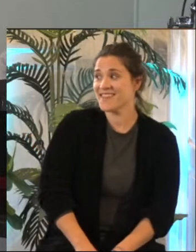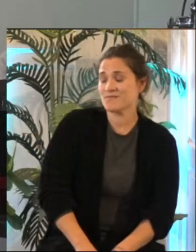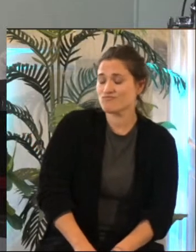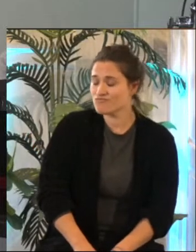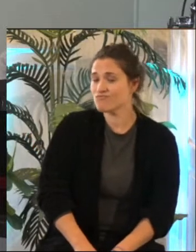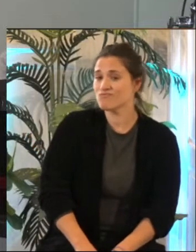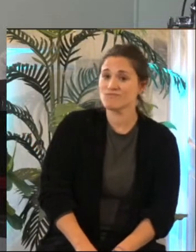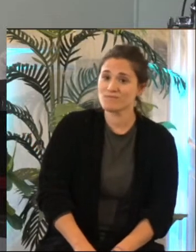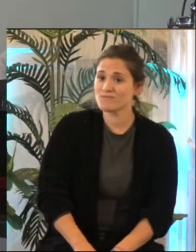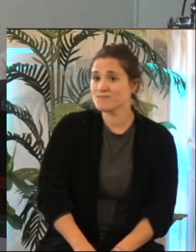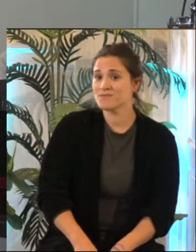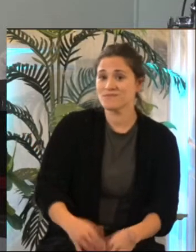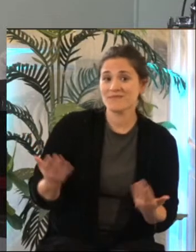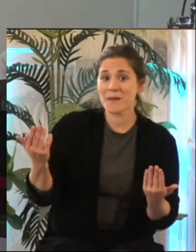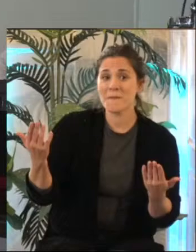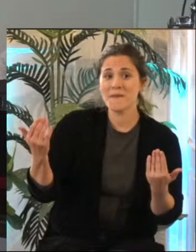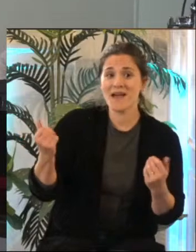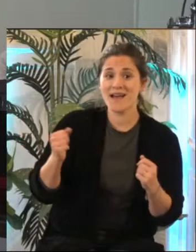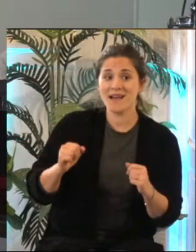Yes, Matt, take it.